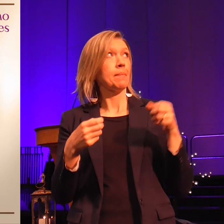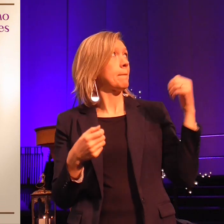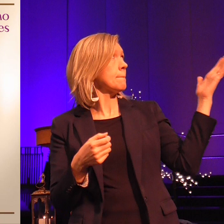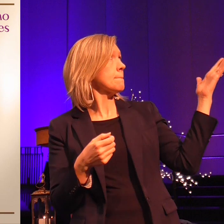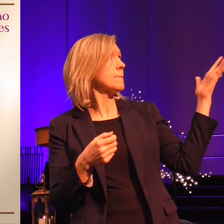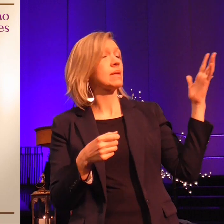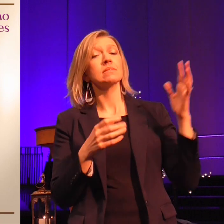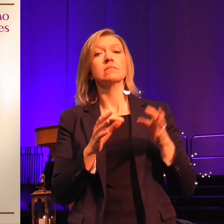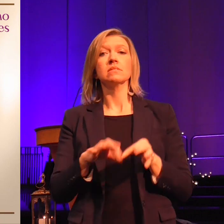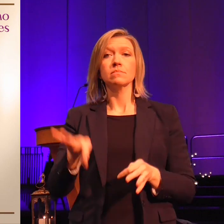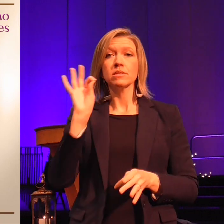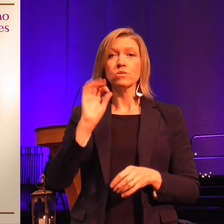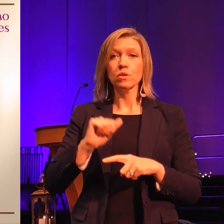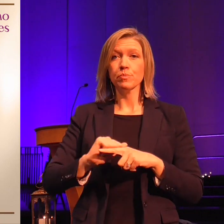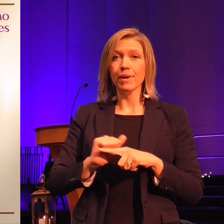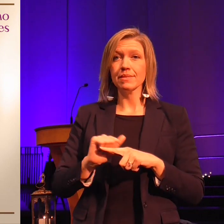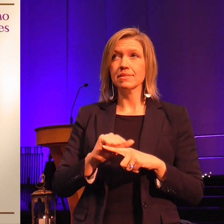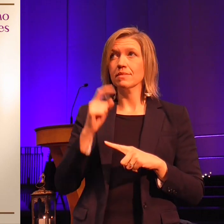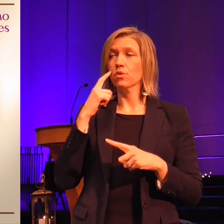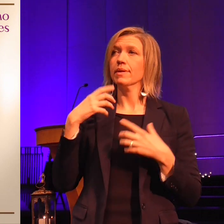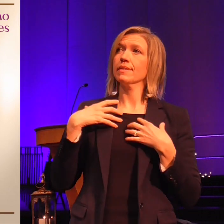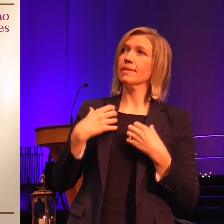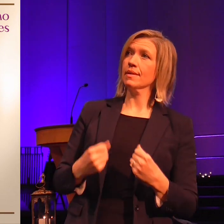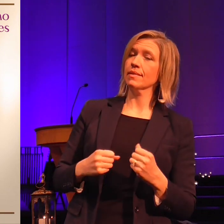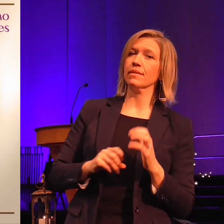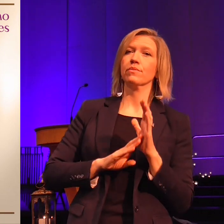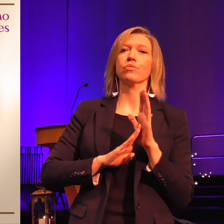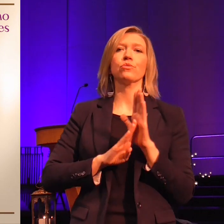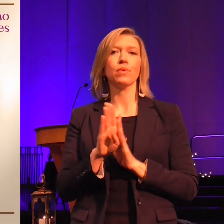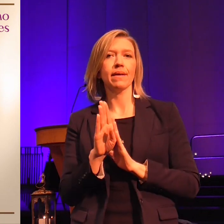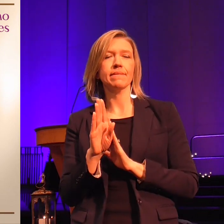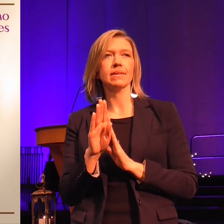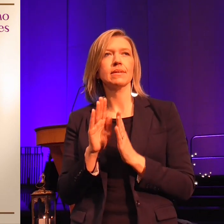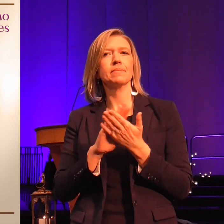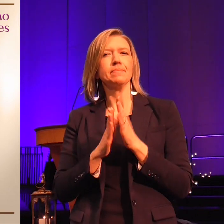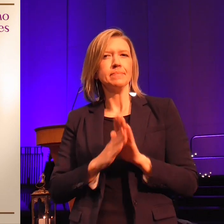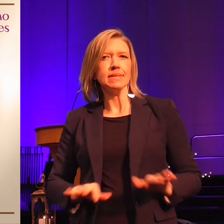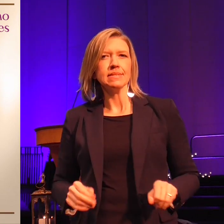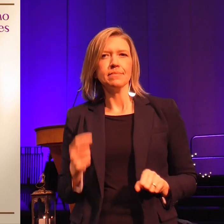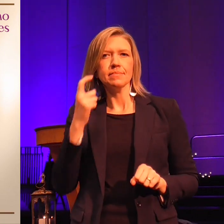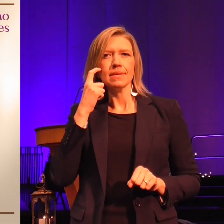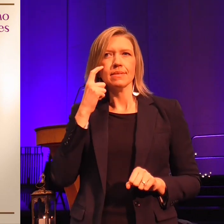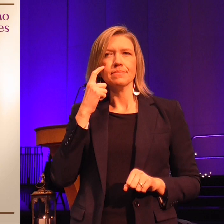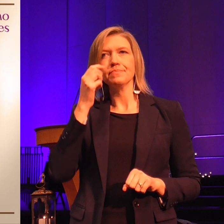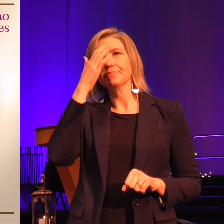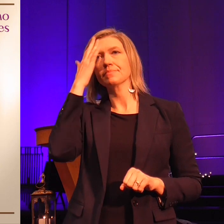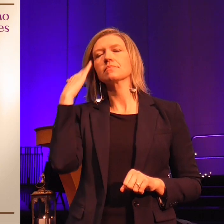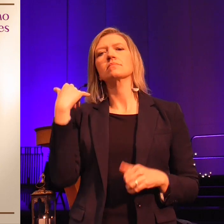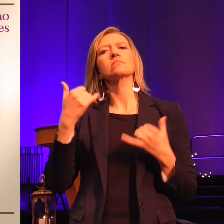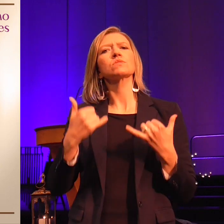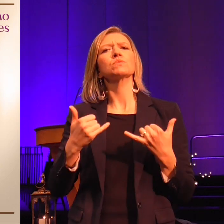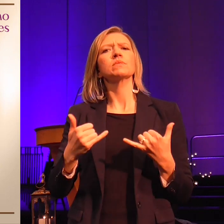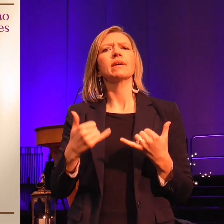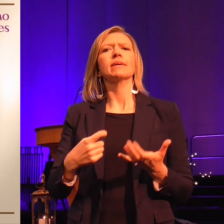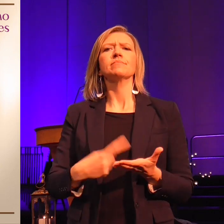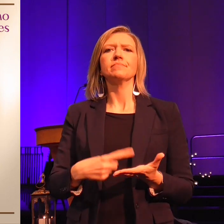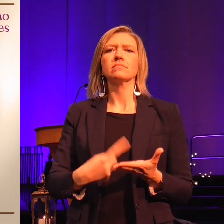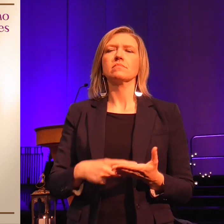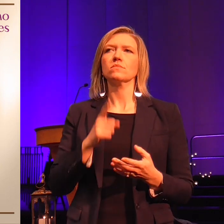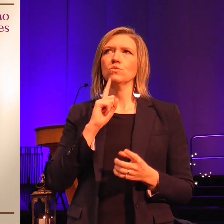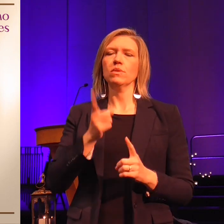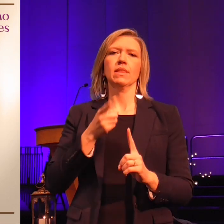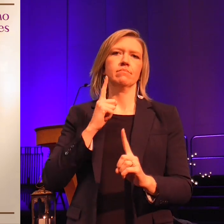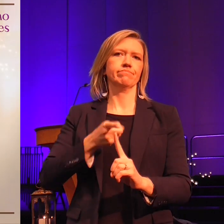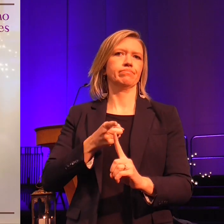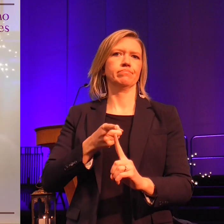spiritual practices for healing, thriving, and peace of mind. And today, we're looking at a cornerstone